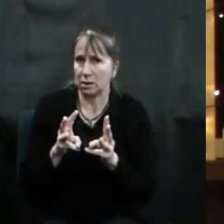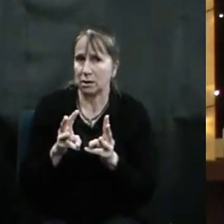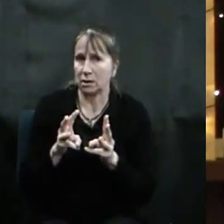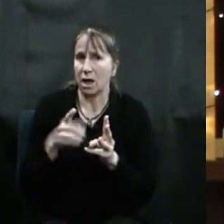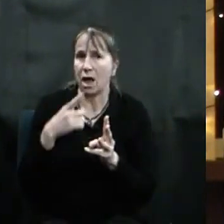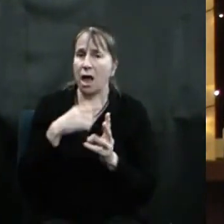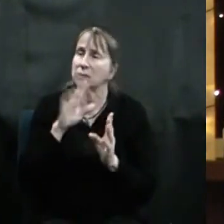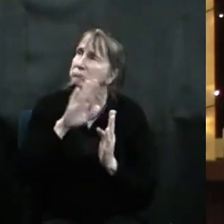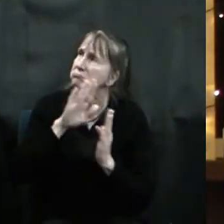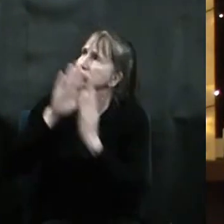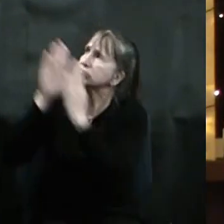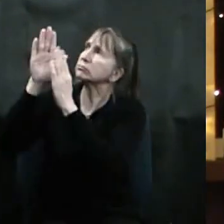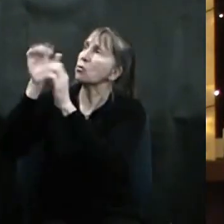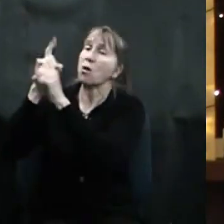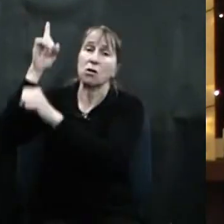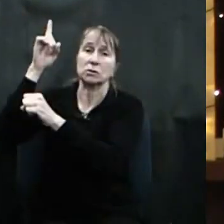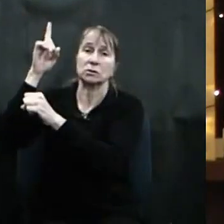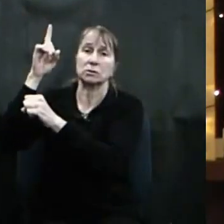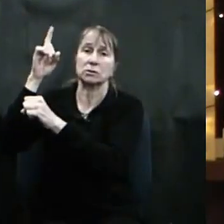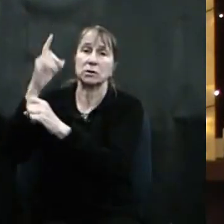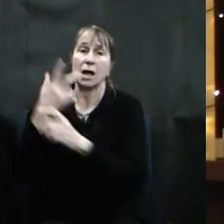doesn't take God's word seriously.